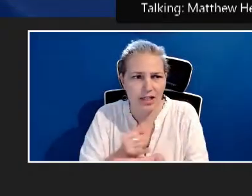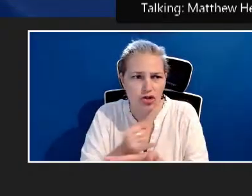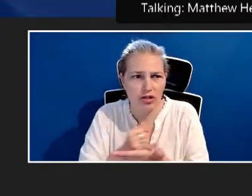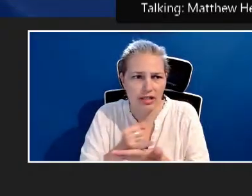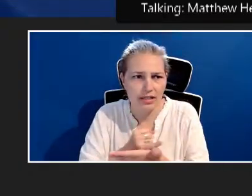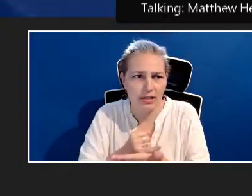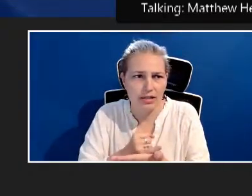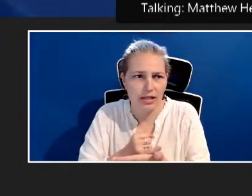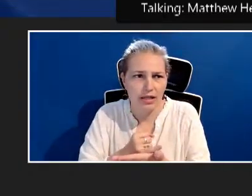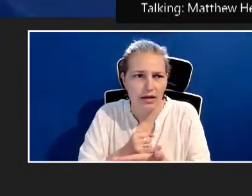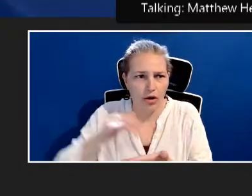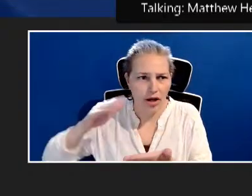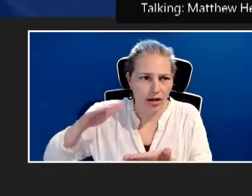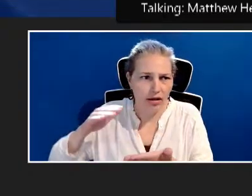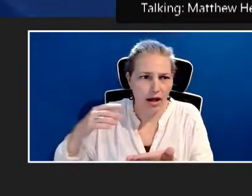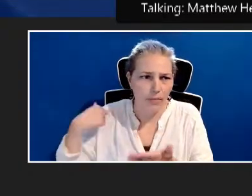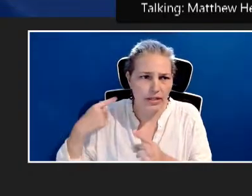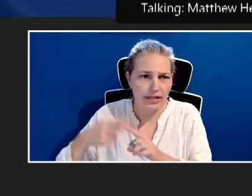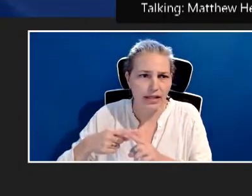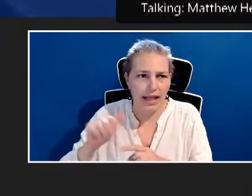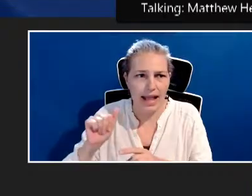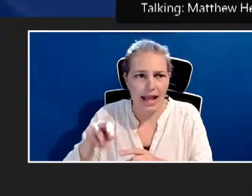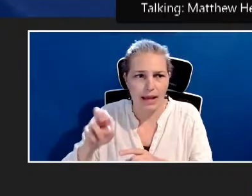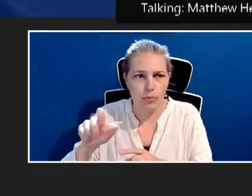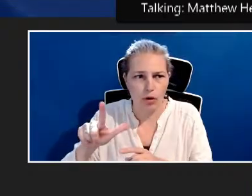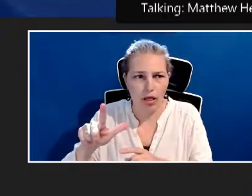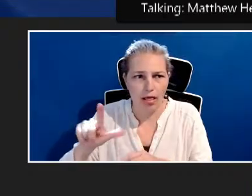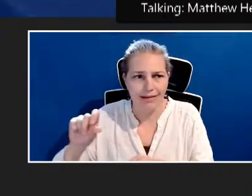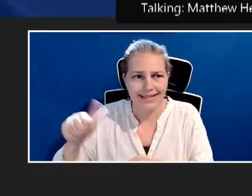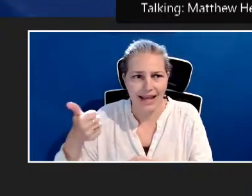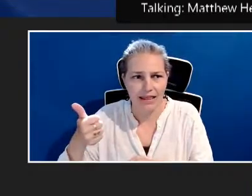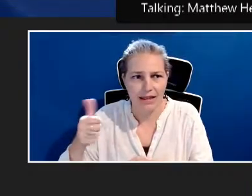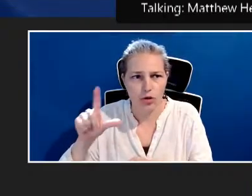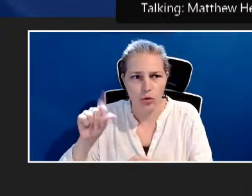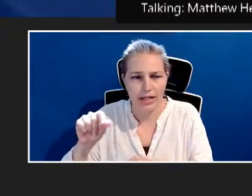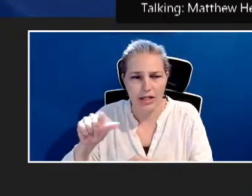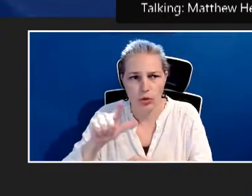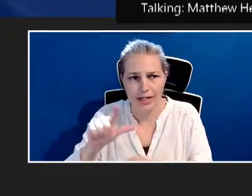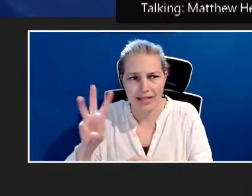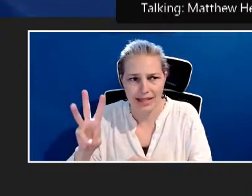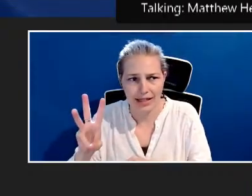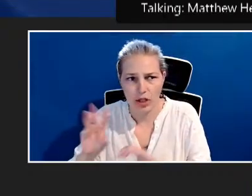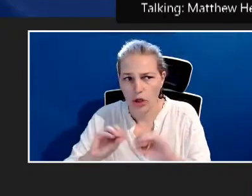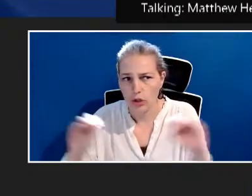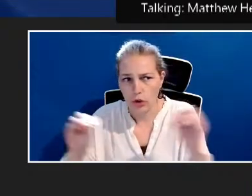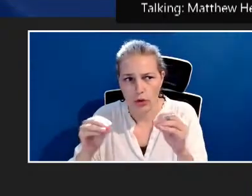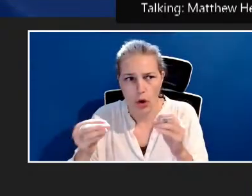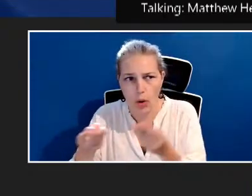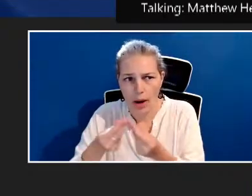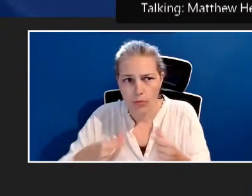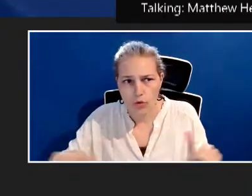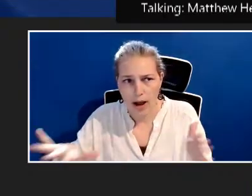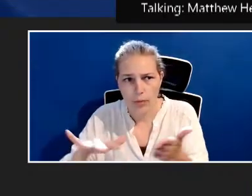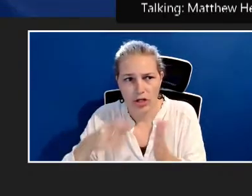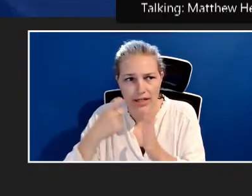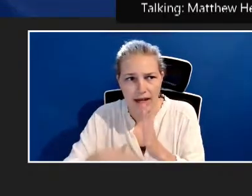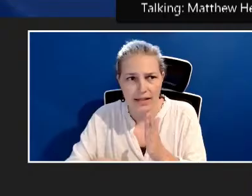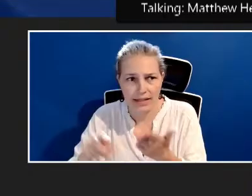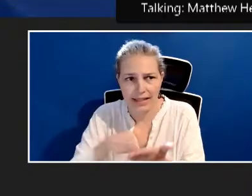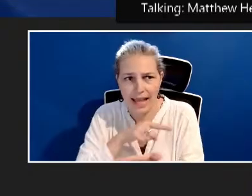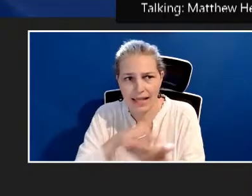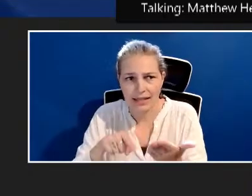property taxes will not be canceled, but potentially their property taxes can be